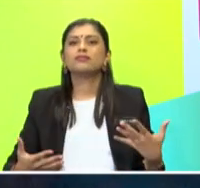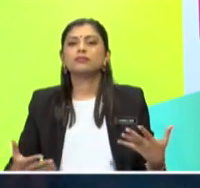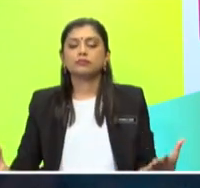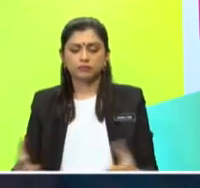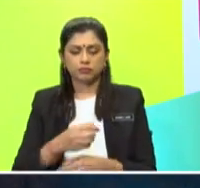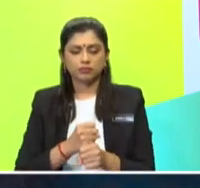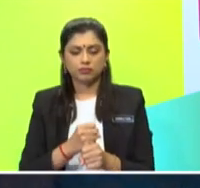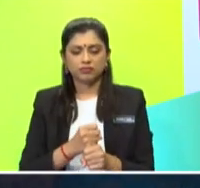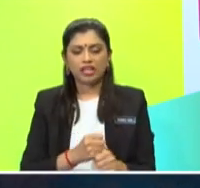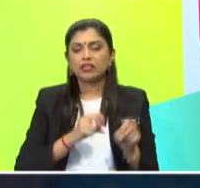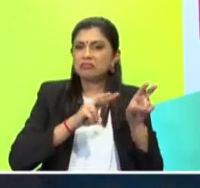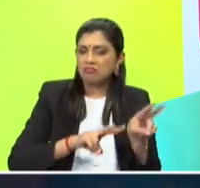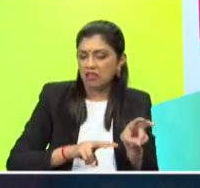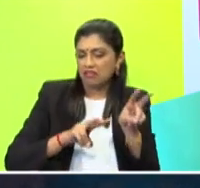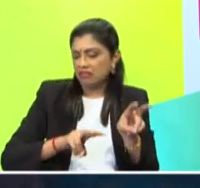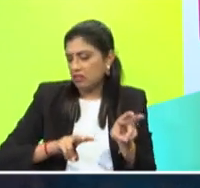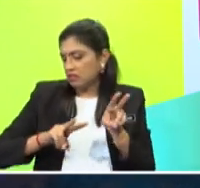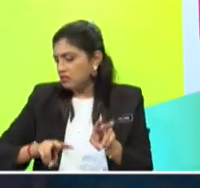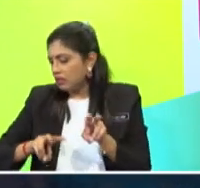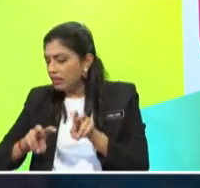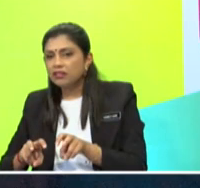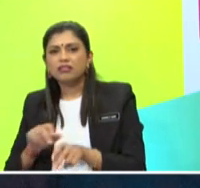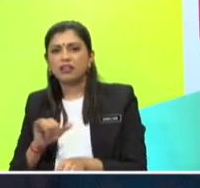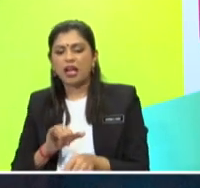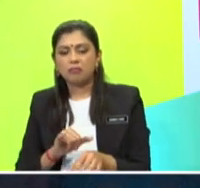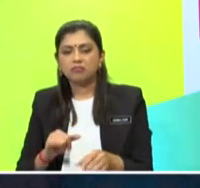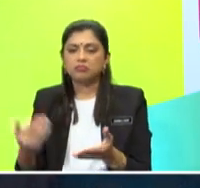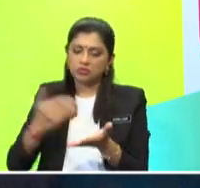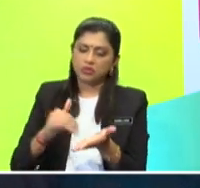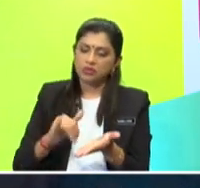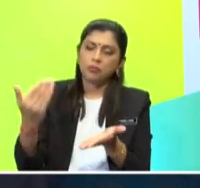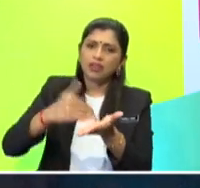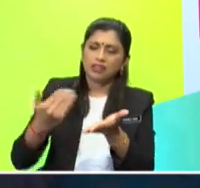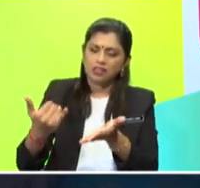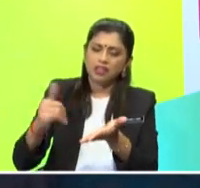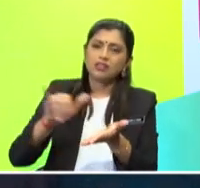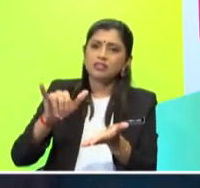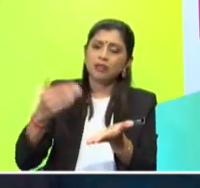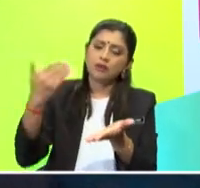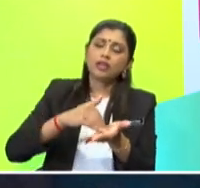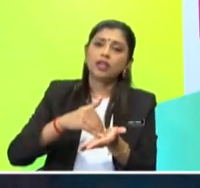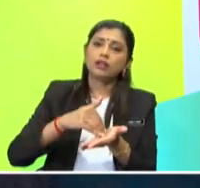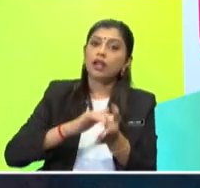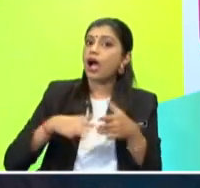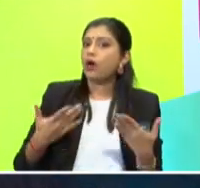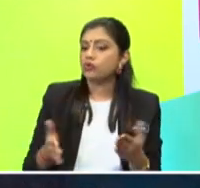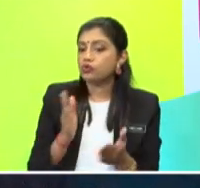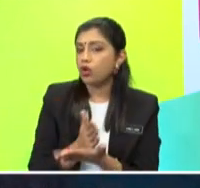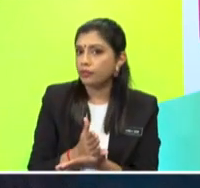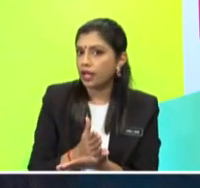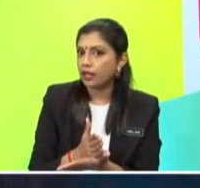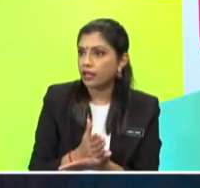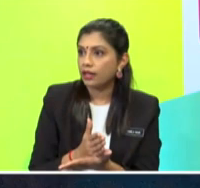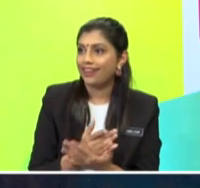same idea again and again and again. So this is the easy way on how to write conclusion. That is the so